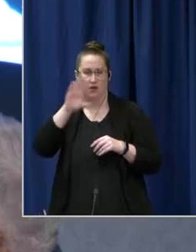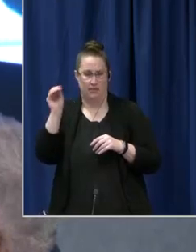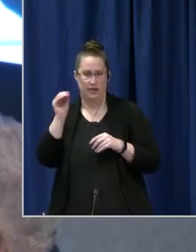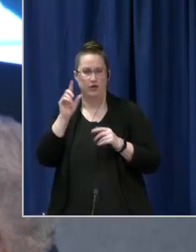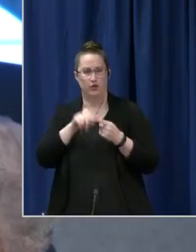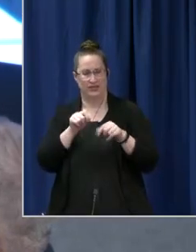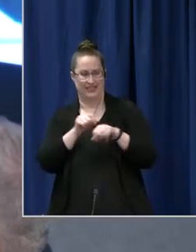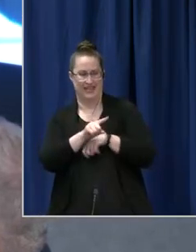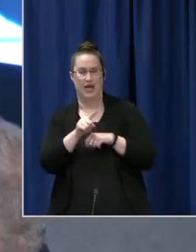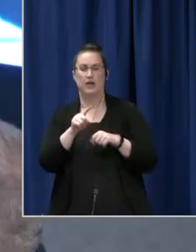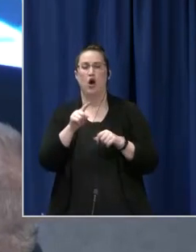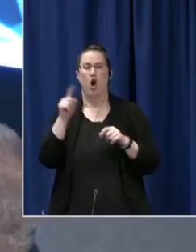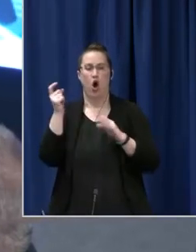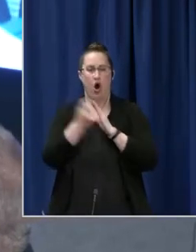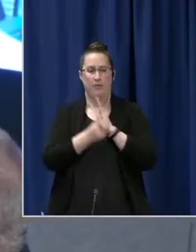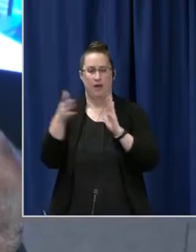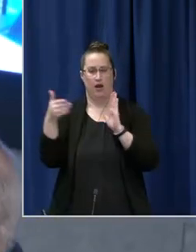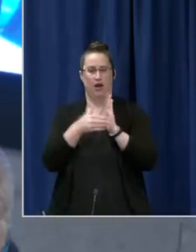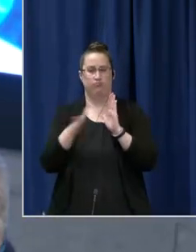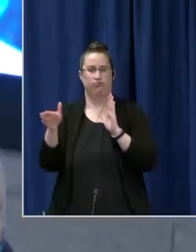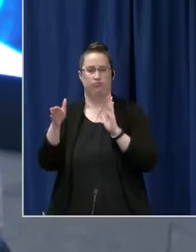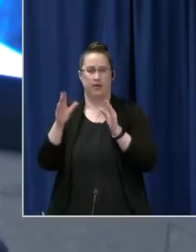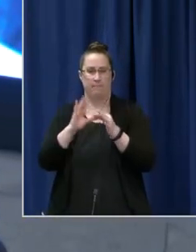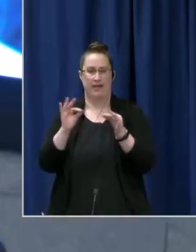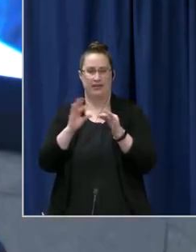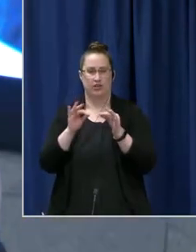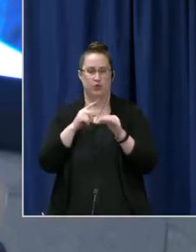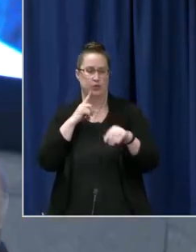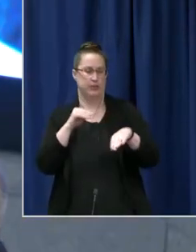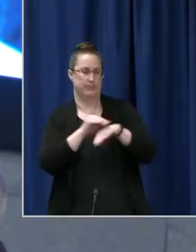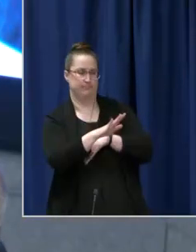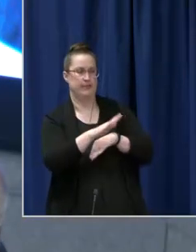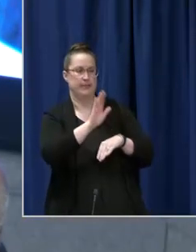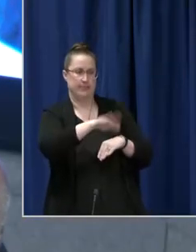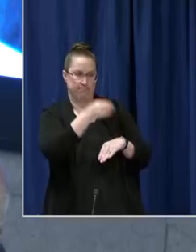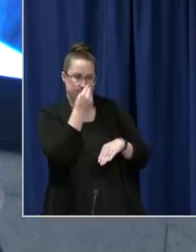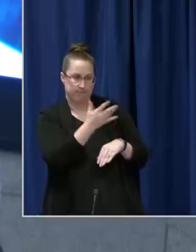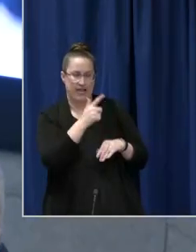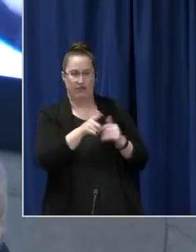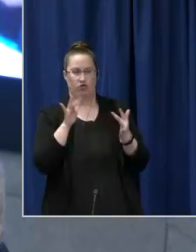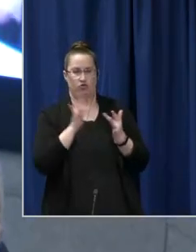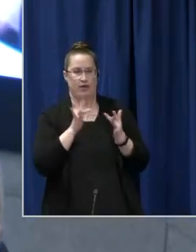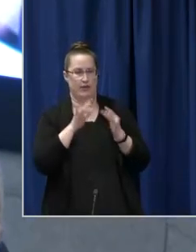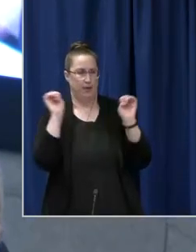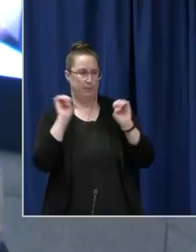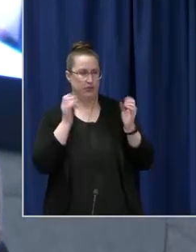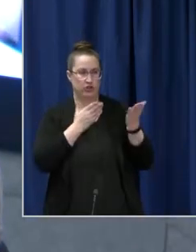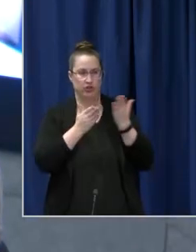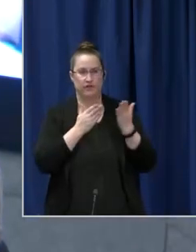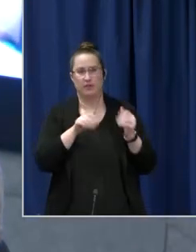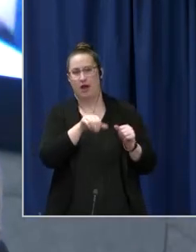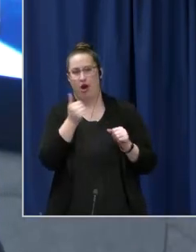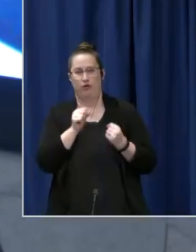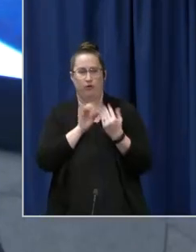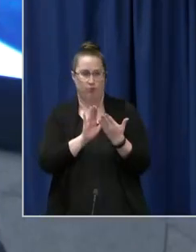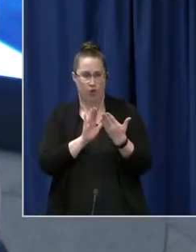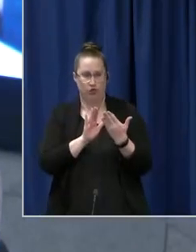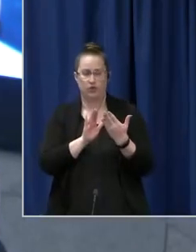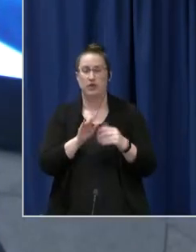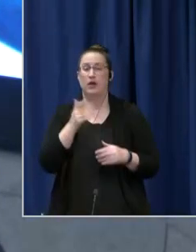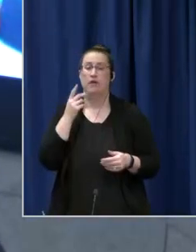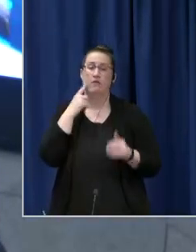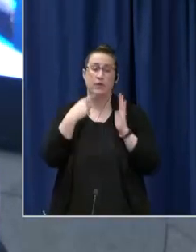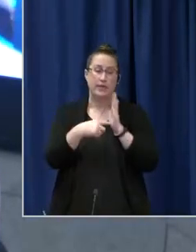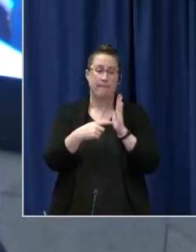an automatic bounce back message that will advise the user to contact emergency services by another means, such as by